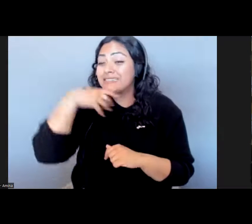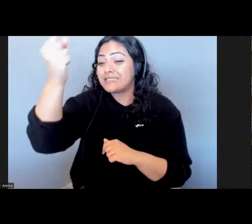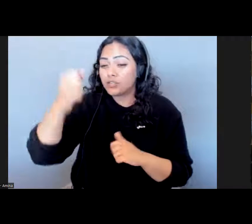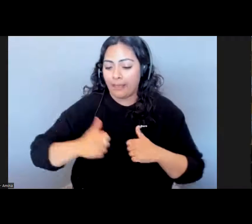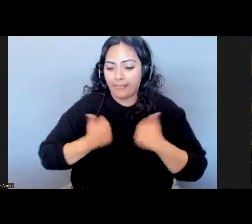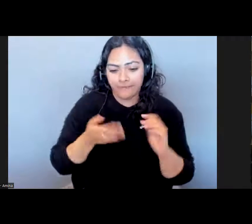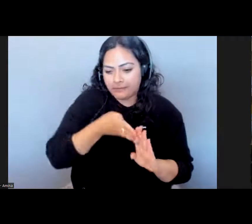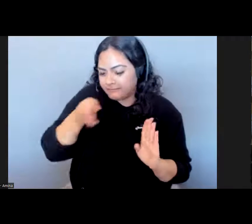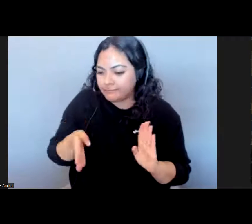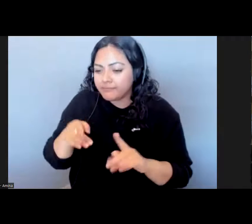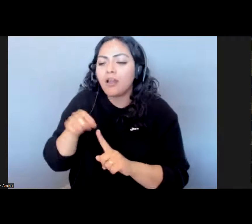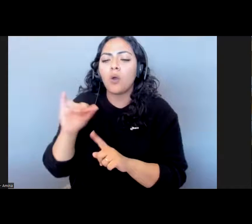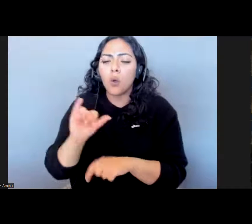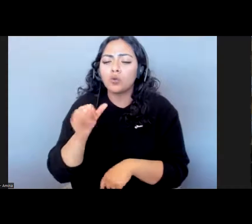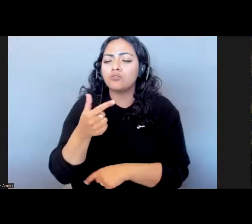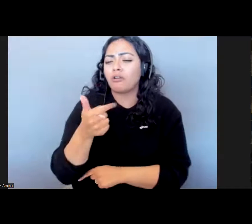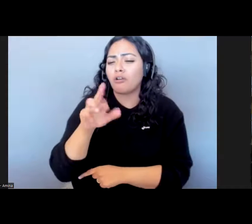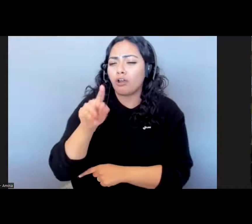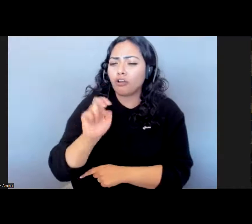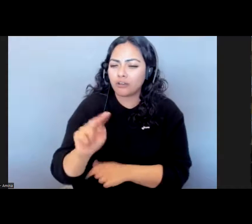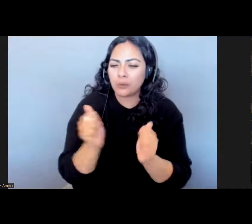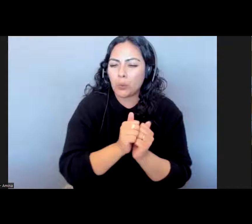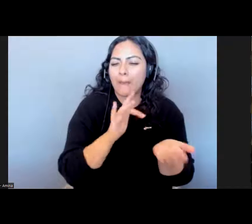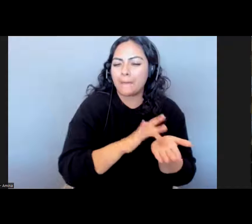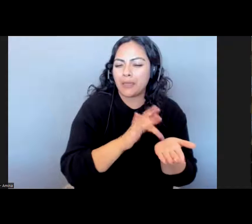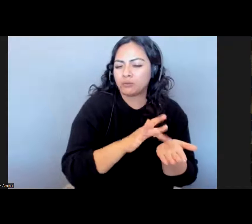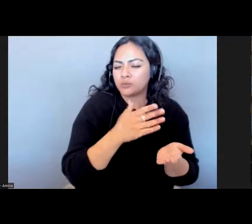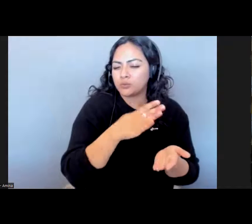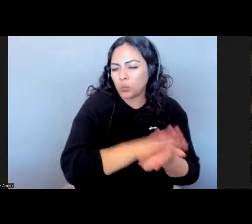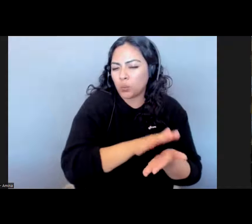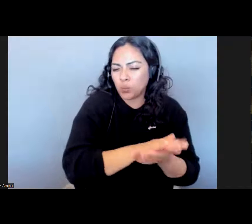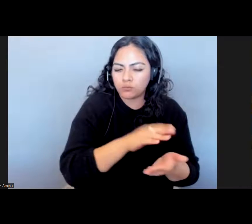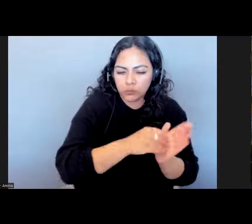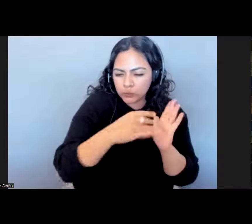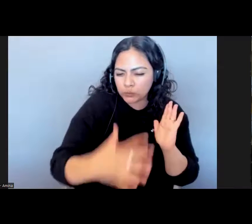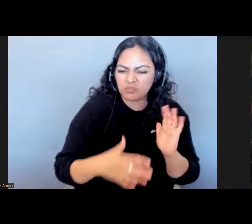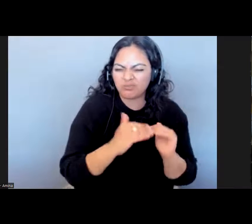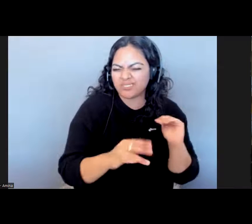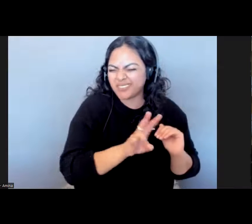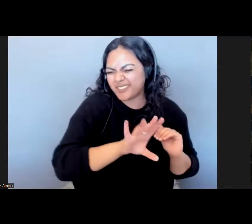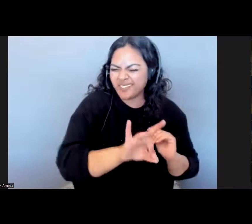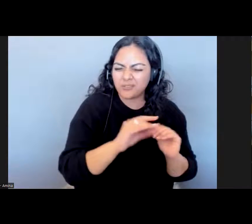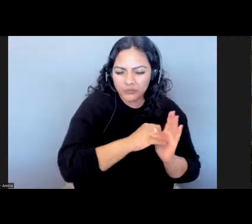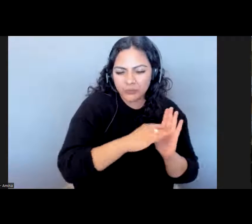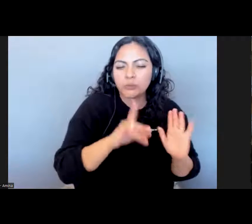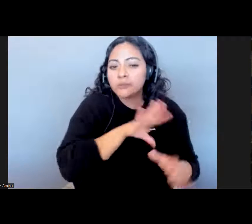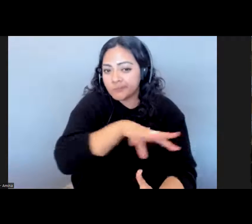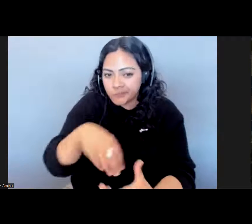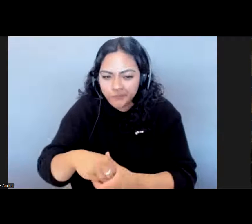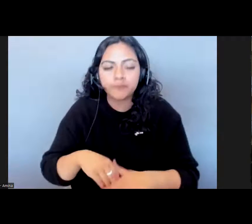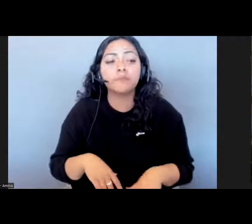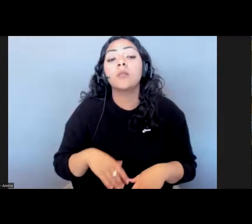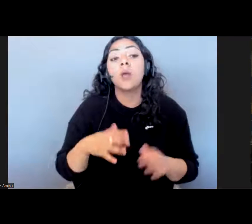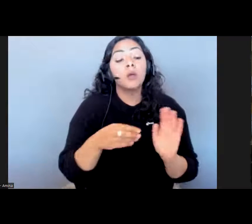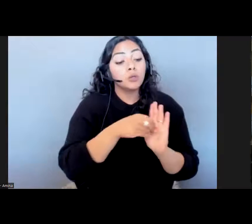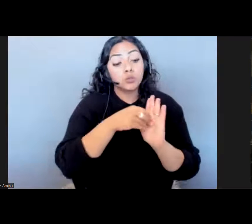garden with our Superior Middle School students. Our intellectually disabled students at Bathurst High School will